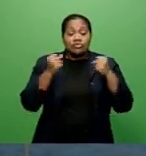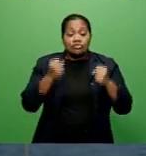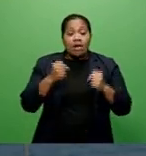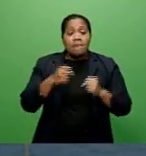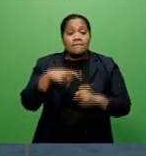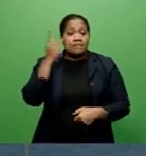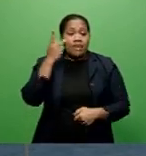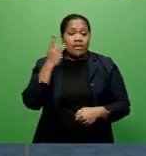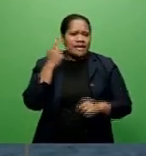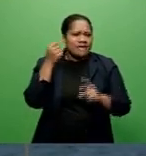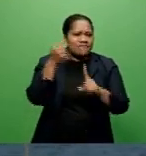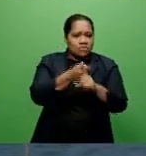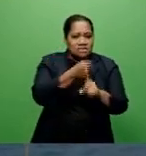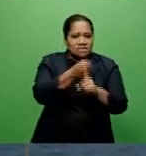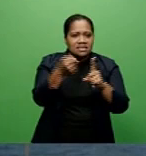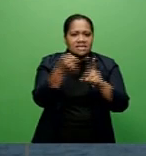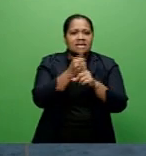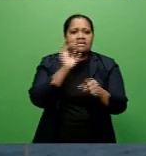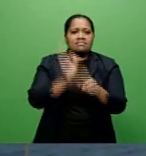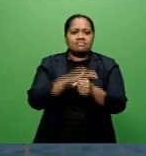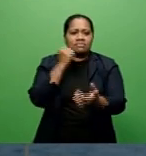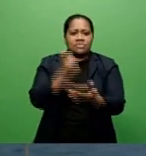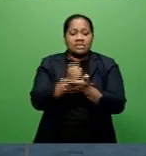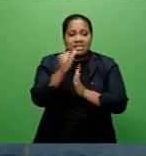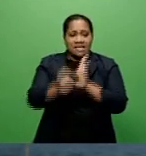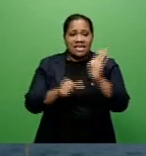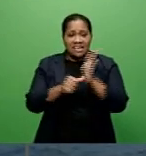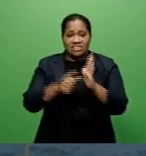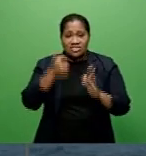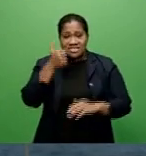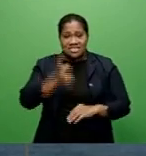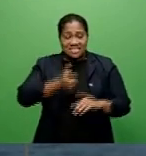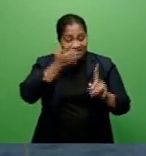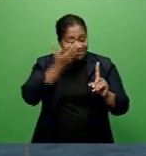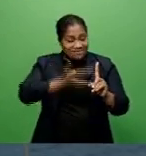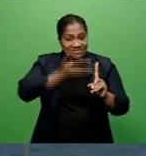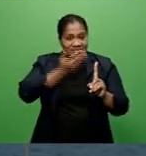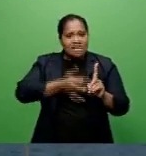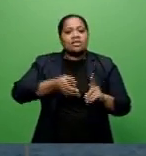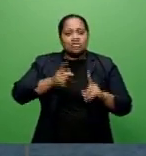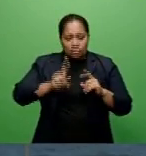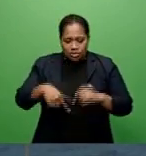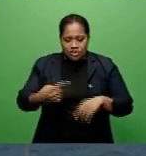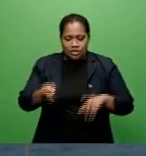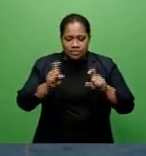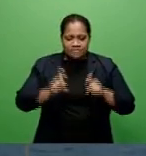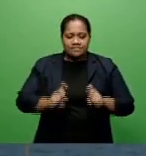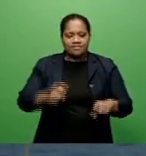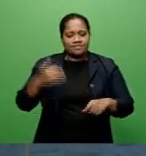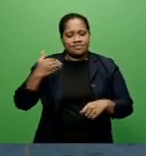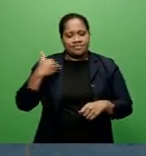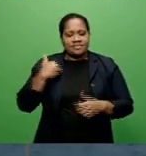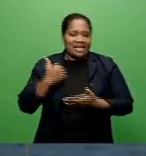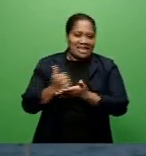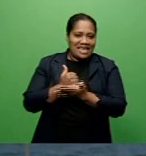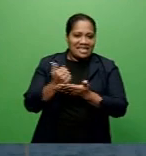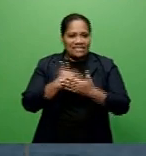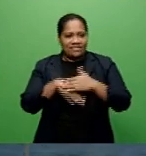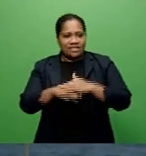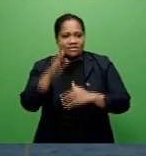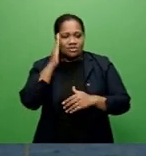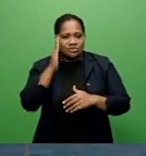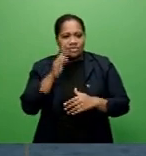has ensured that 6-year-old Namish Chaudhry remains healthy and active in school despite having type